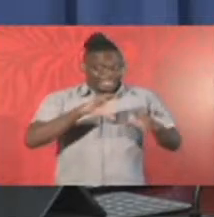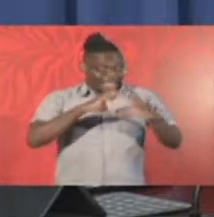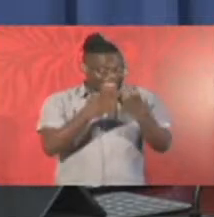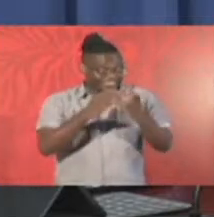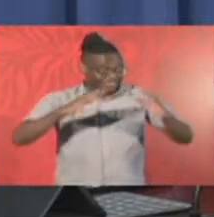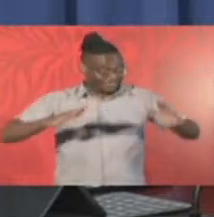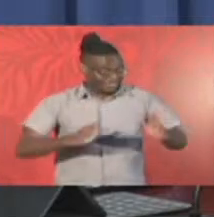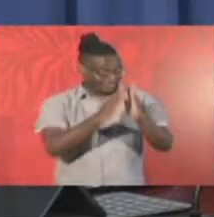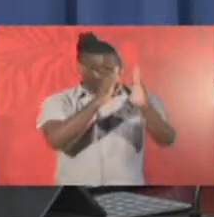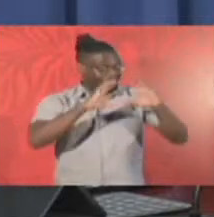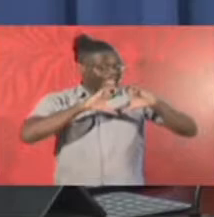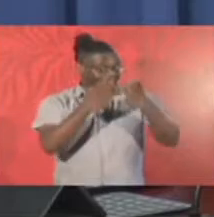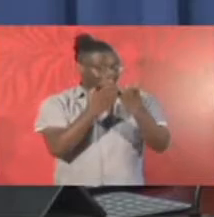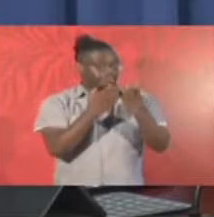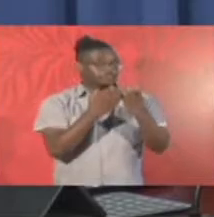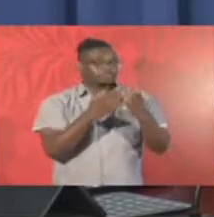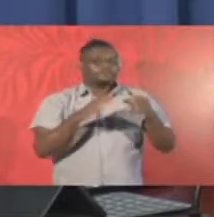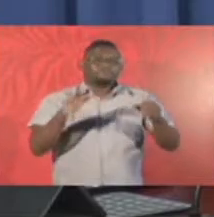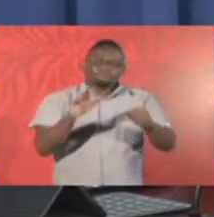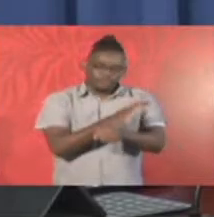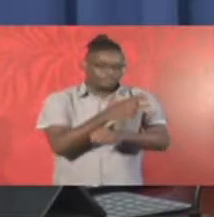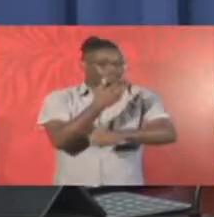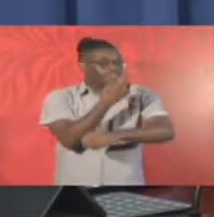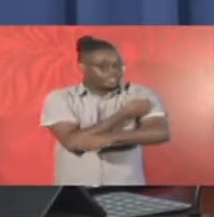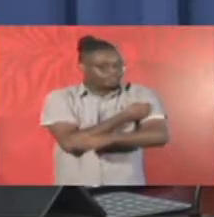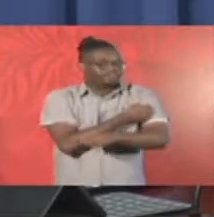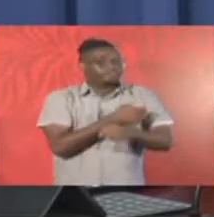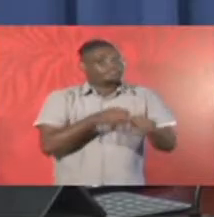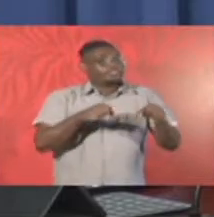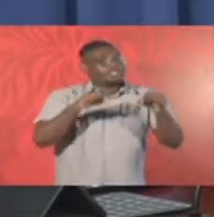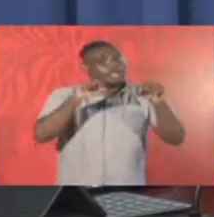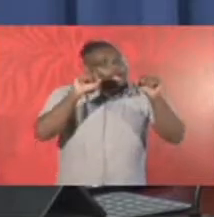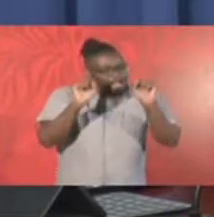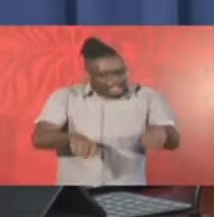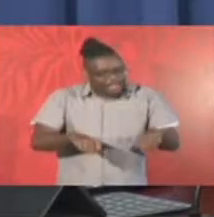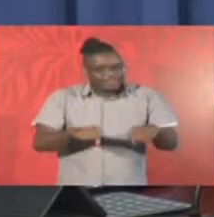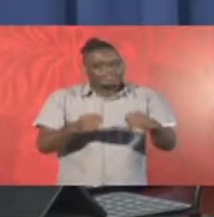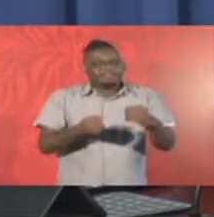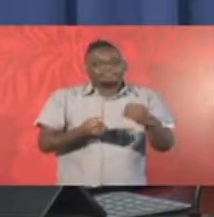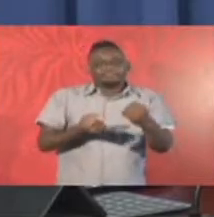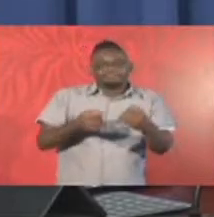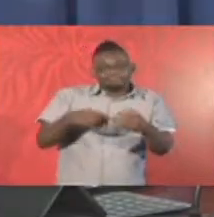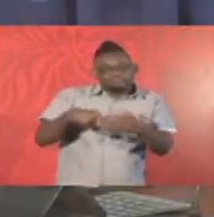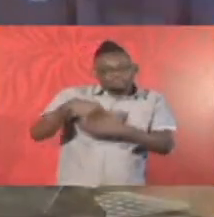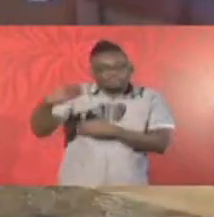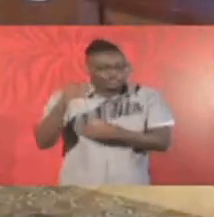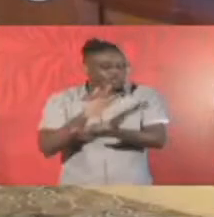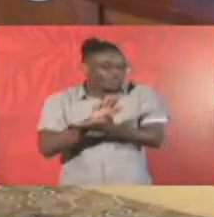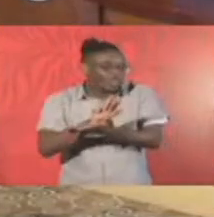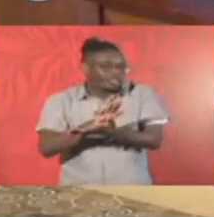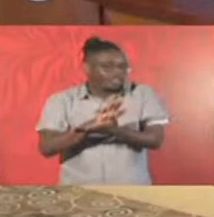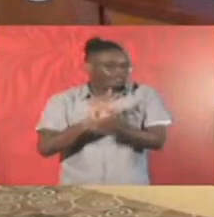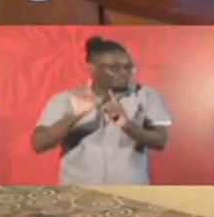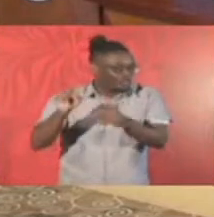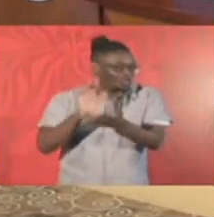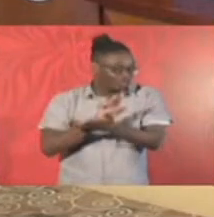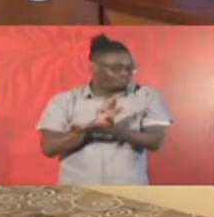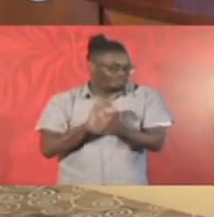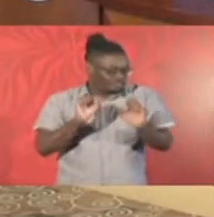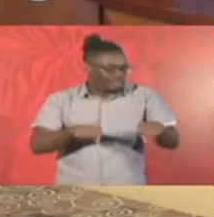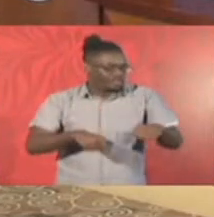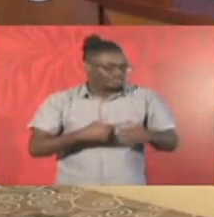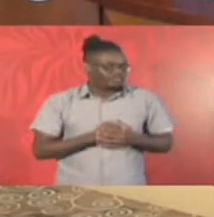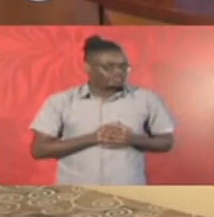fully vaccinated can be fulfilled. Thank you very much. Thank you,